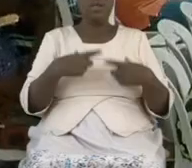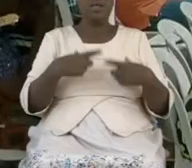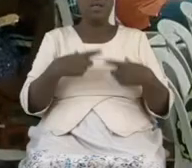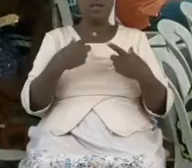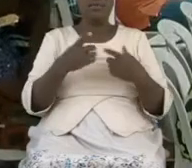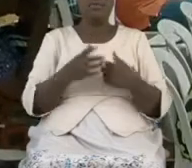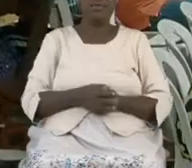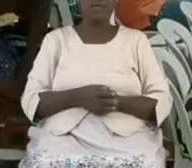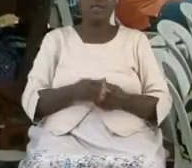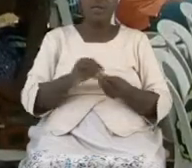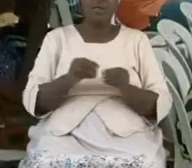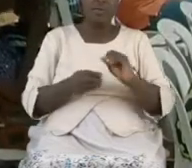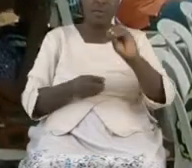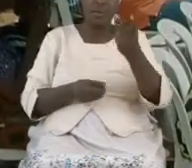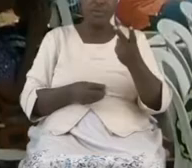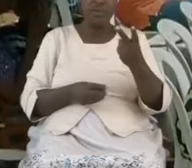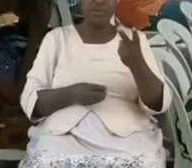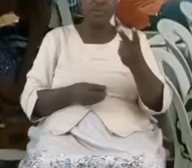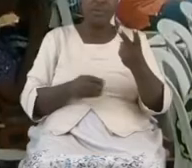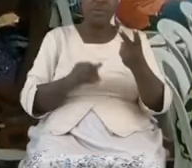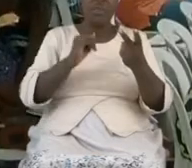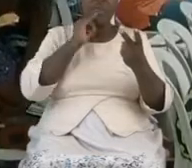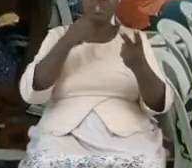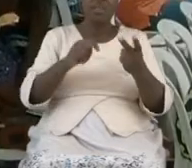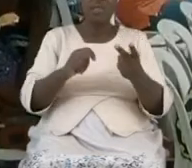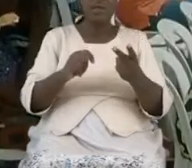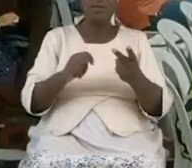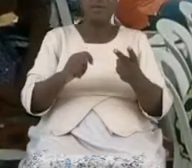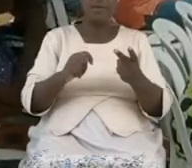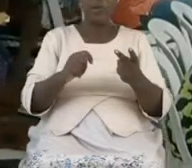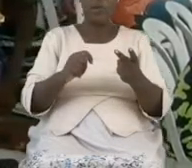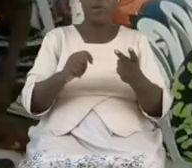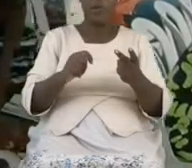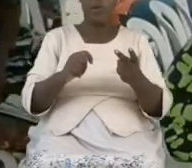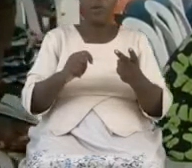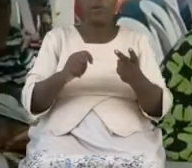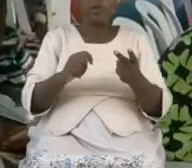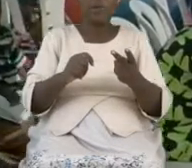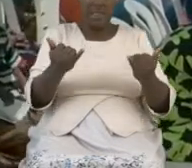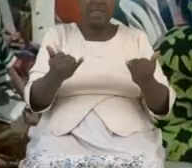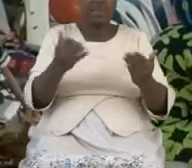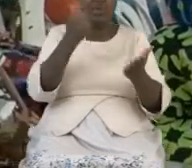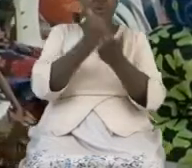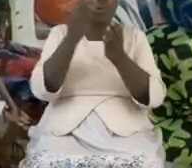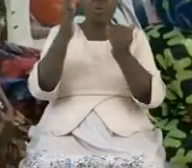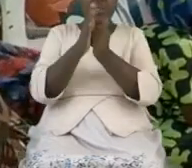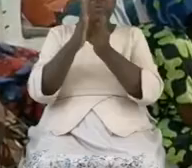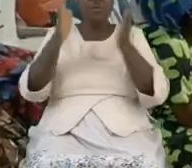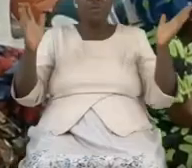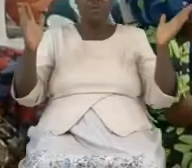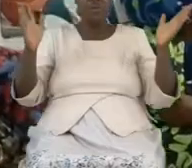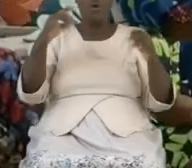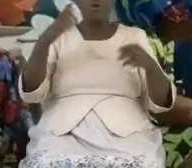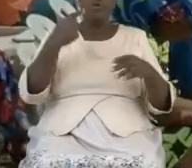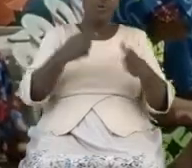two, is the present crucifixion of the former life.